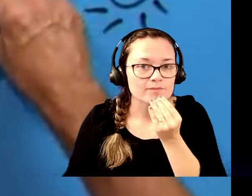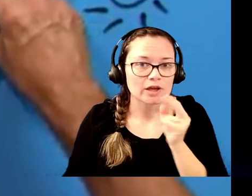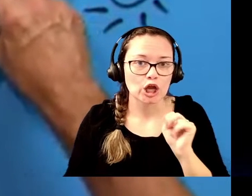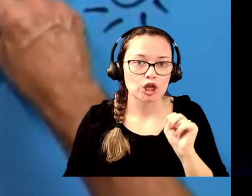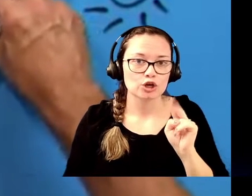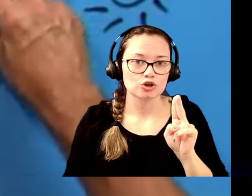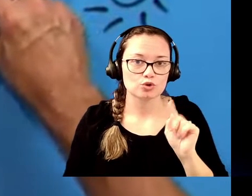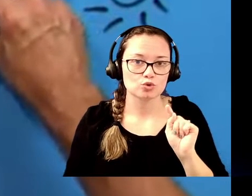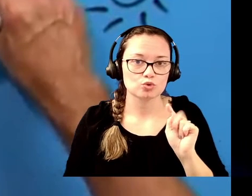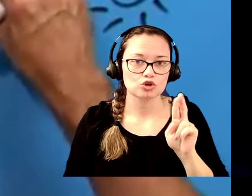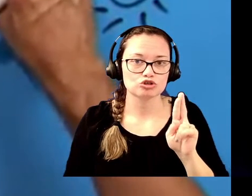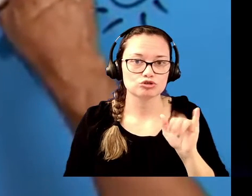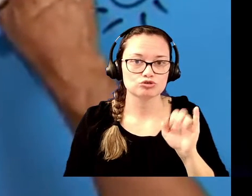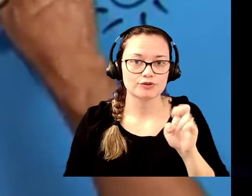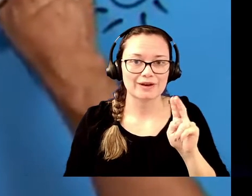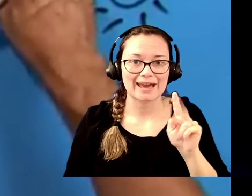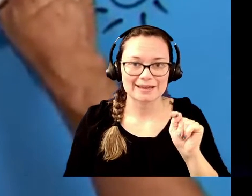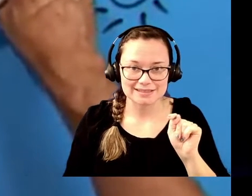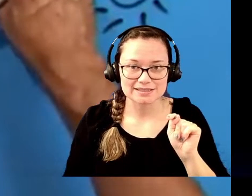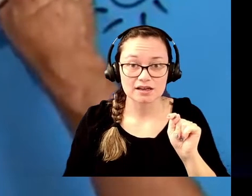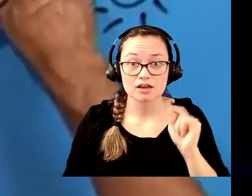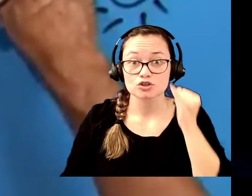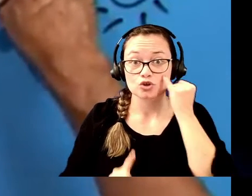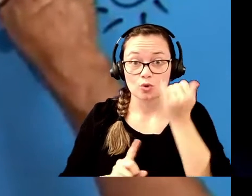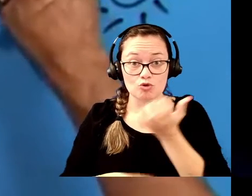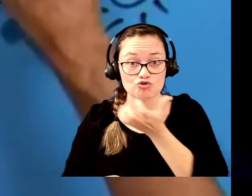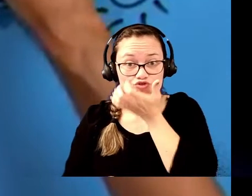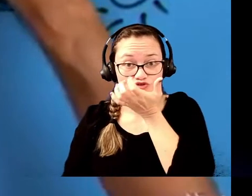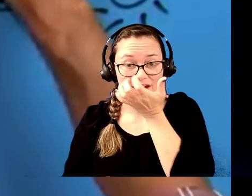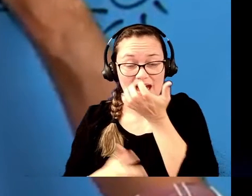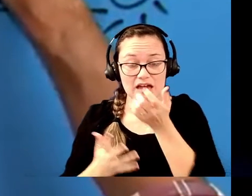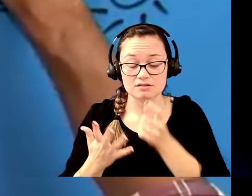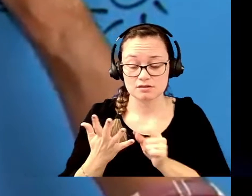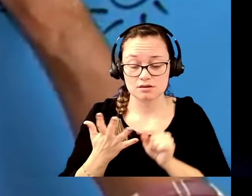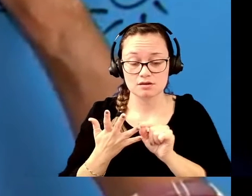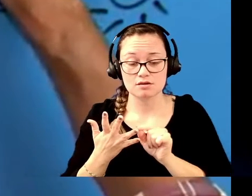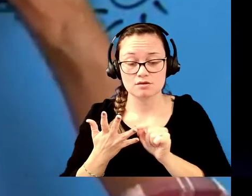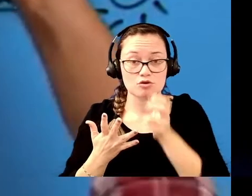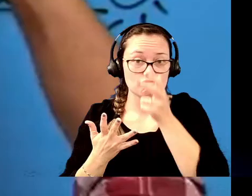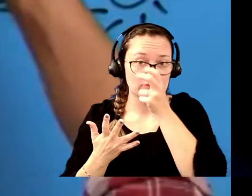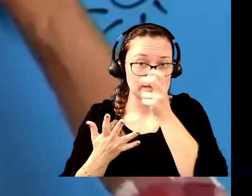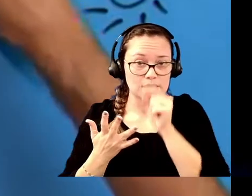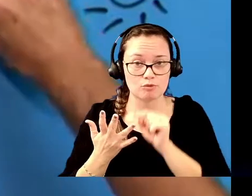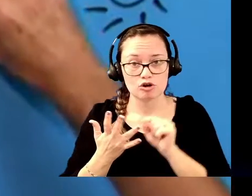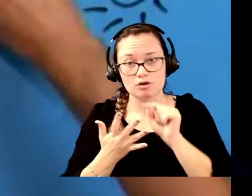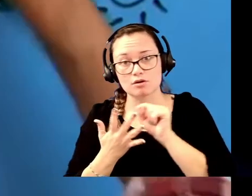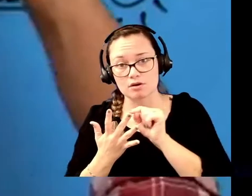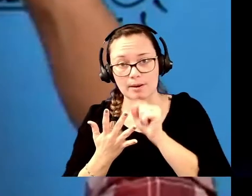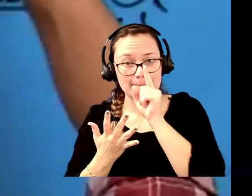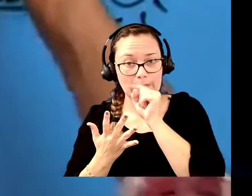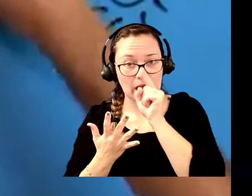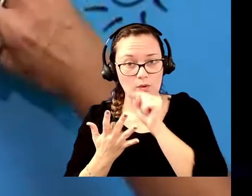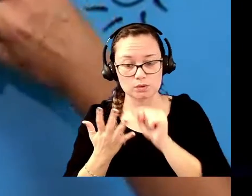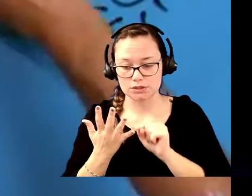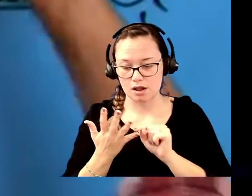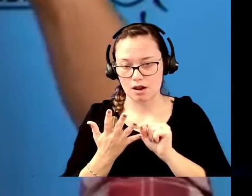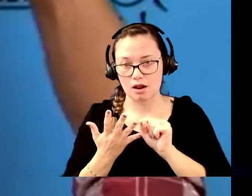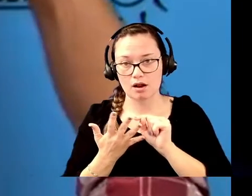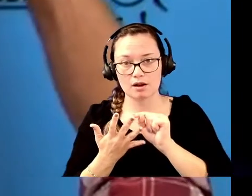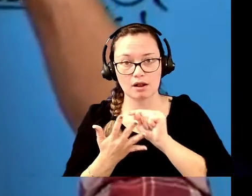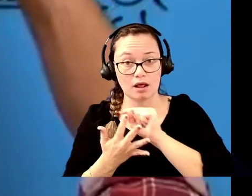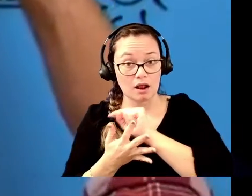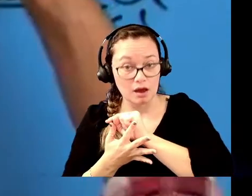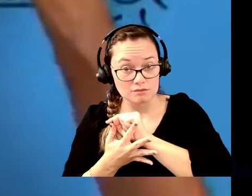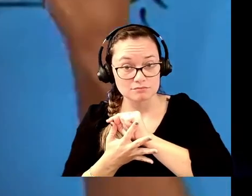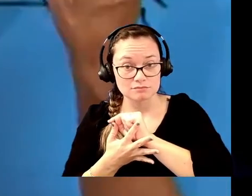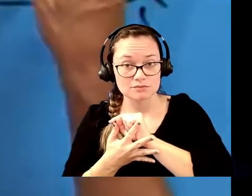this, this grass is being eaten by this grasshopper is being eaten by this mouse, all of these organisms, as they're